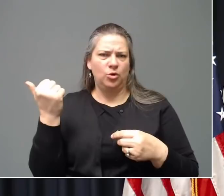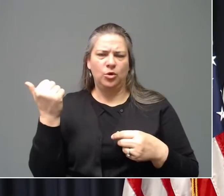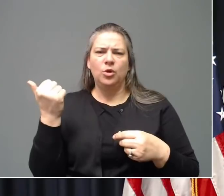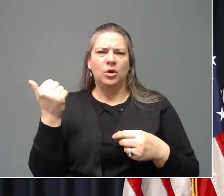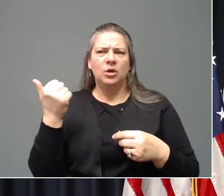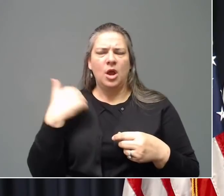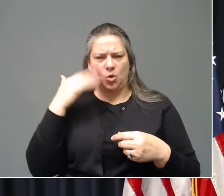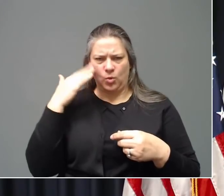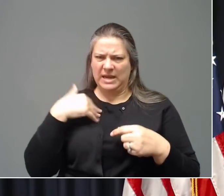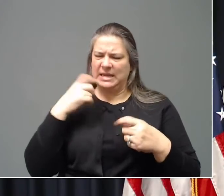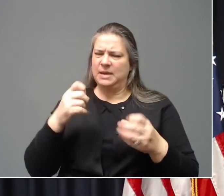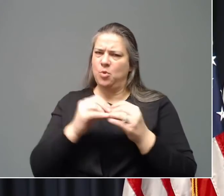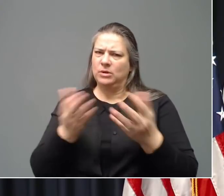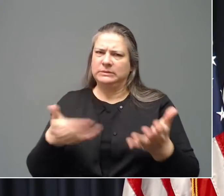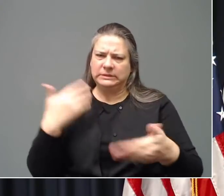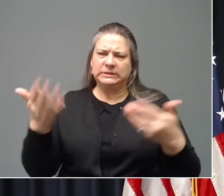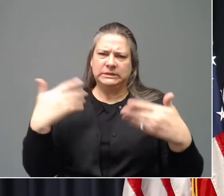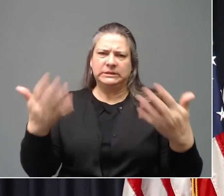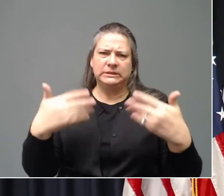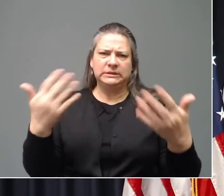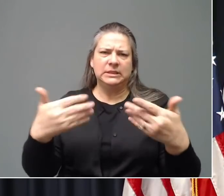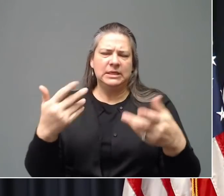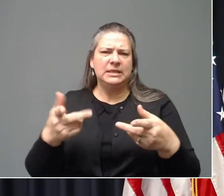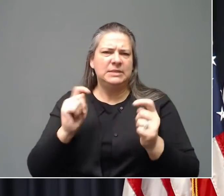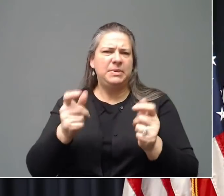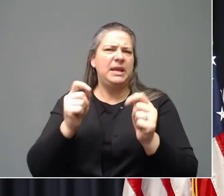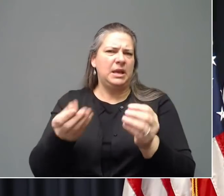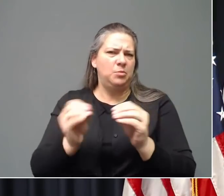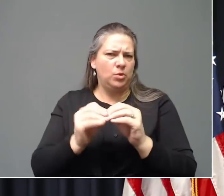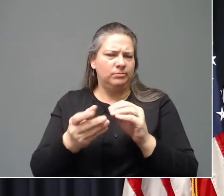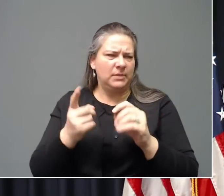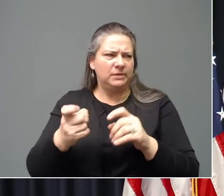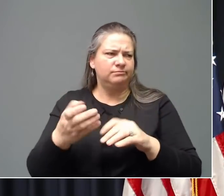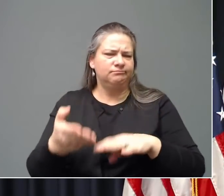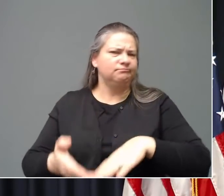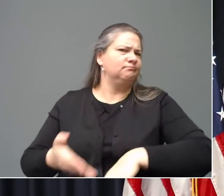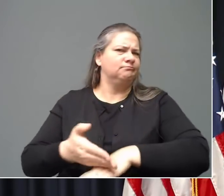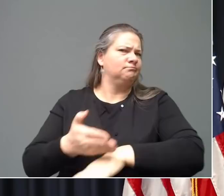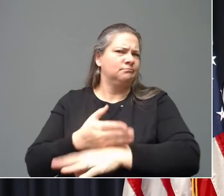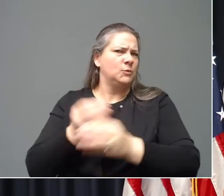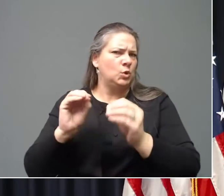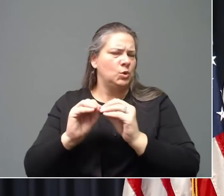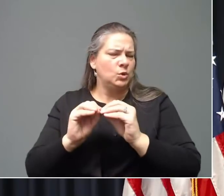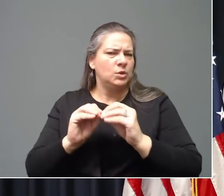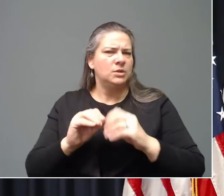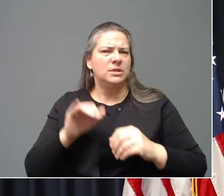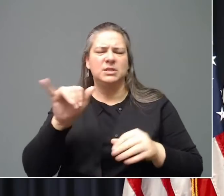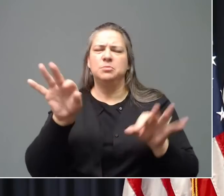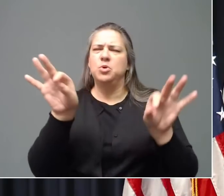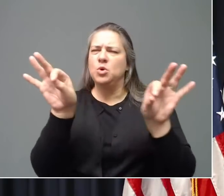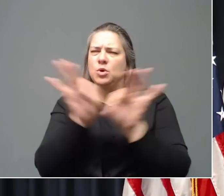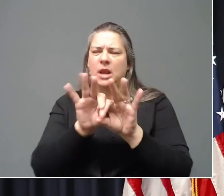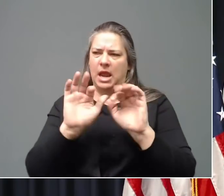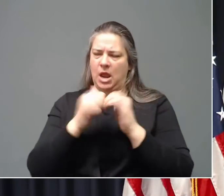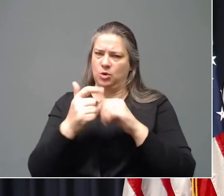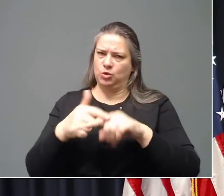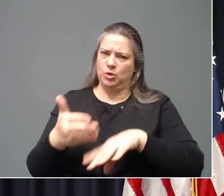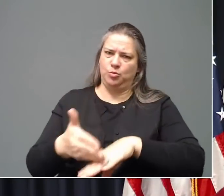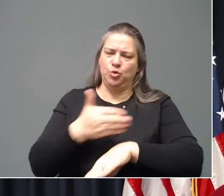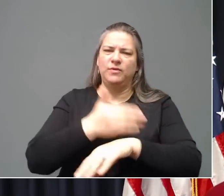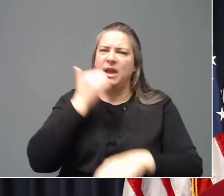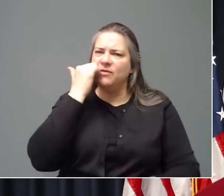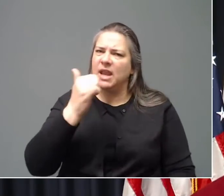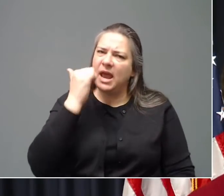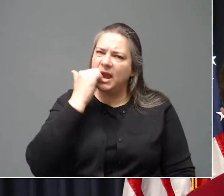up, everybody accepting the task ahead of us. And that's the most important thing, is how do we improve day in and day